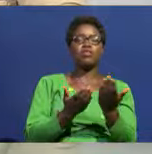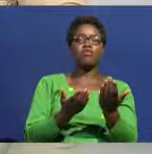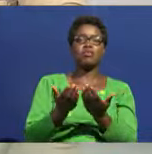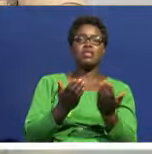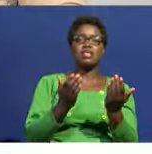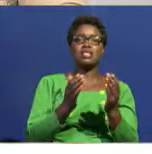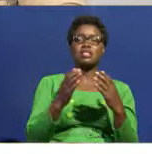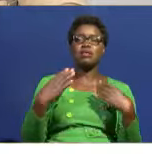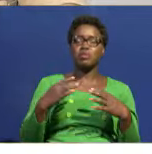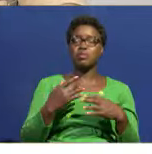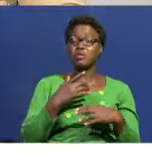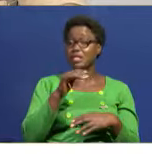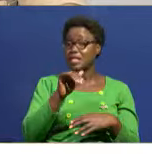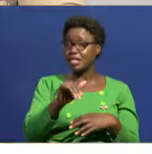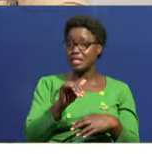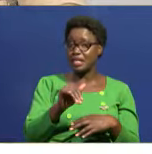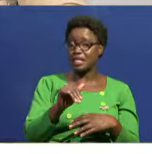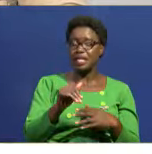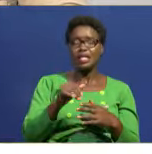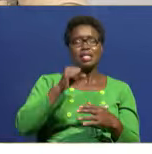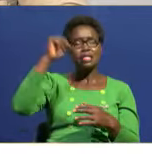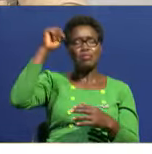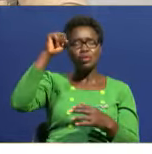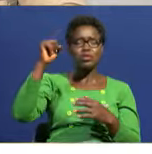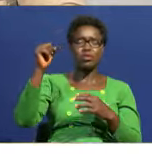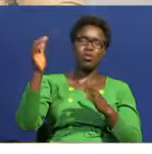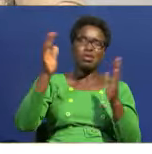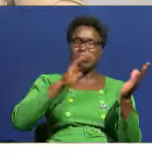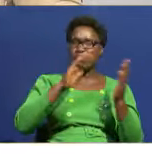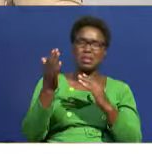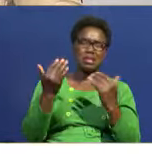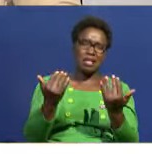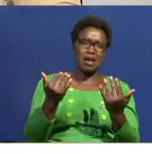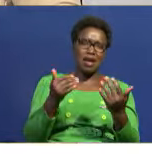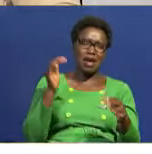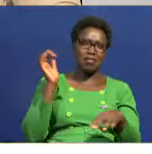now say that the current political climate is affecting the business environment.